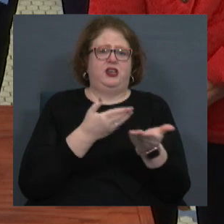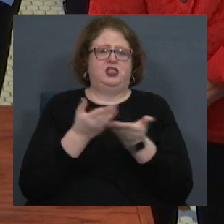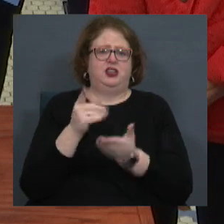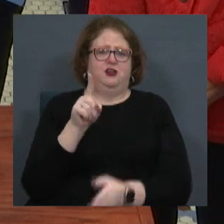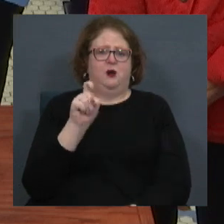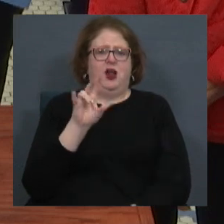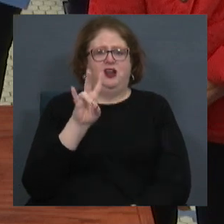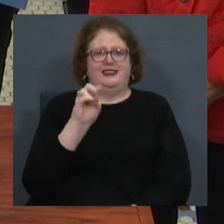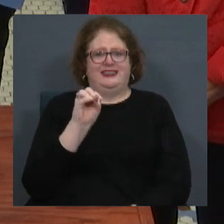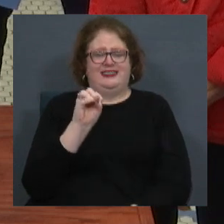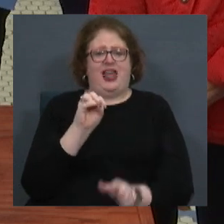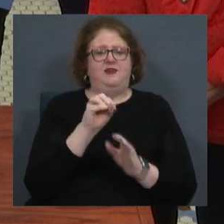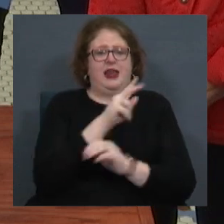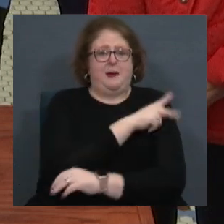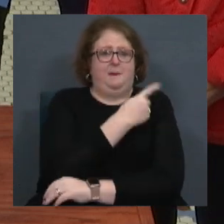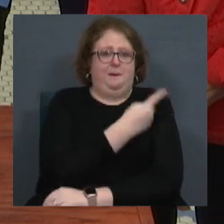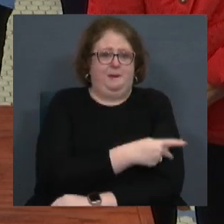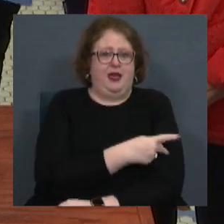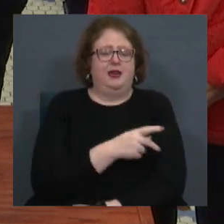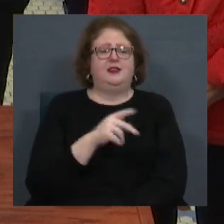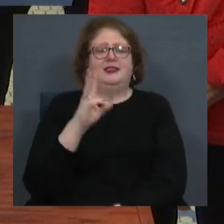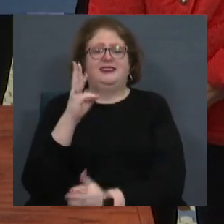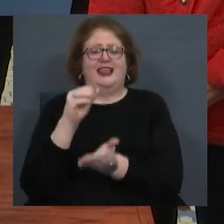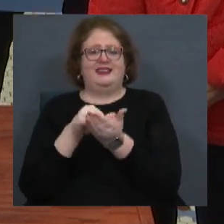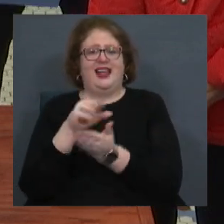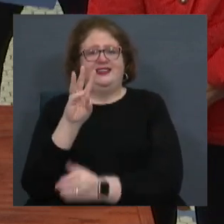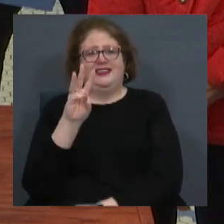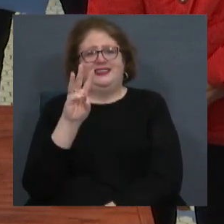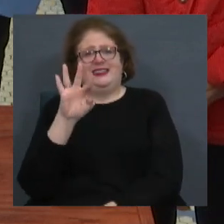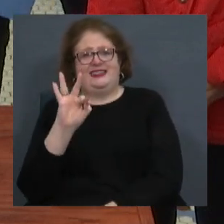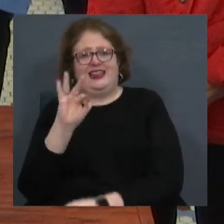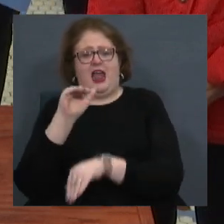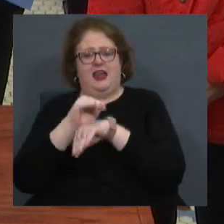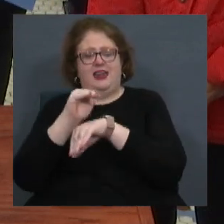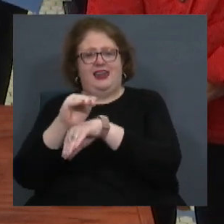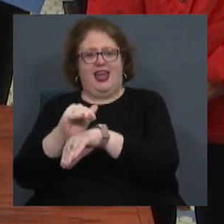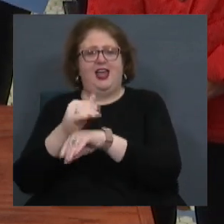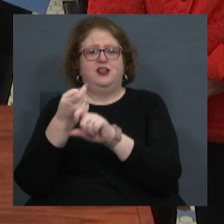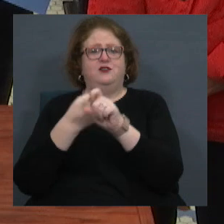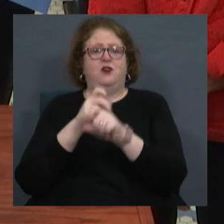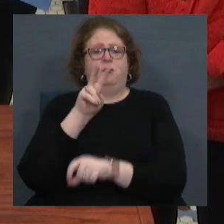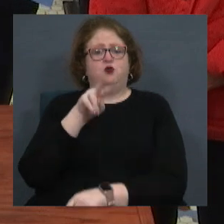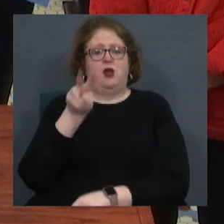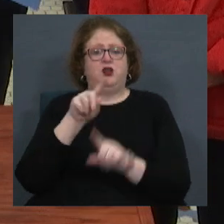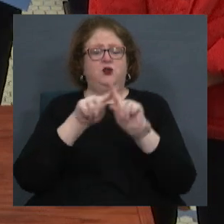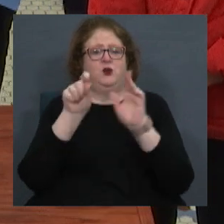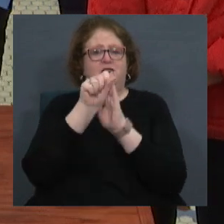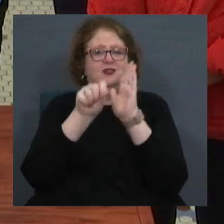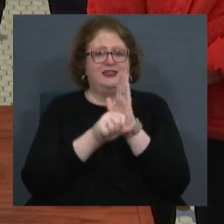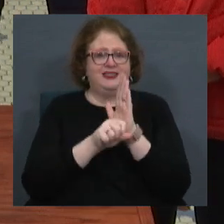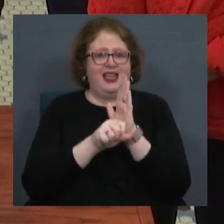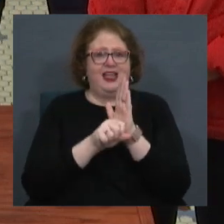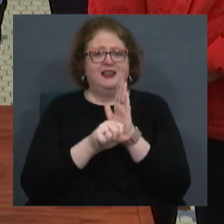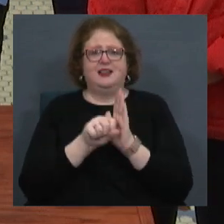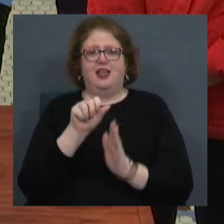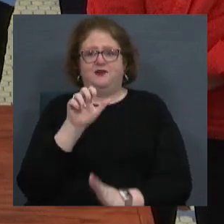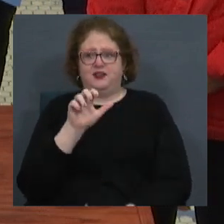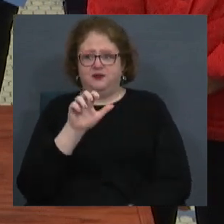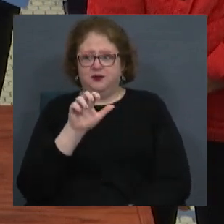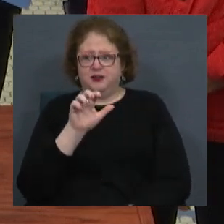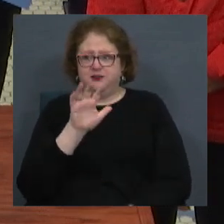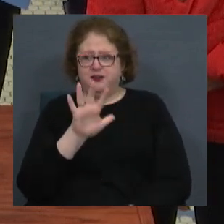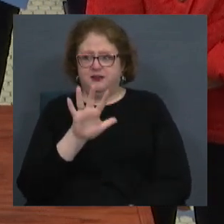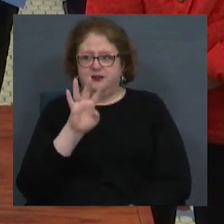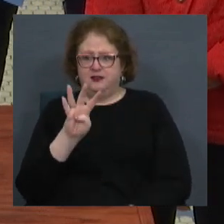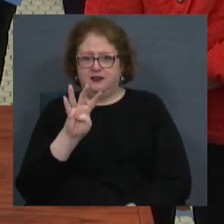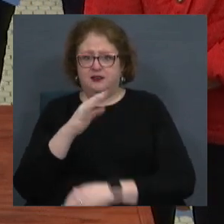and 6,069 nights, traveling from 22 states, 5 foreign countries. We're filling a great need in the city. We need